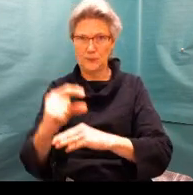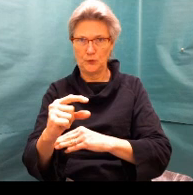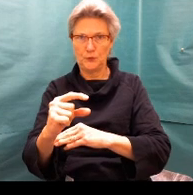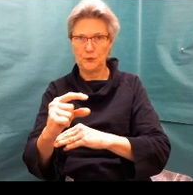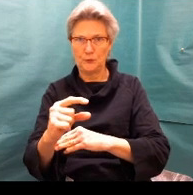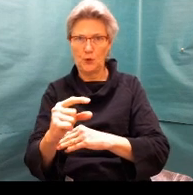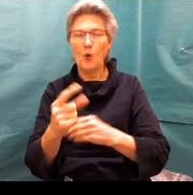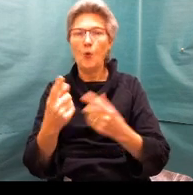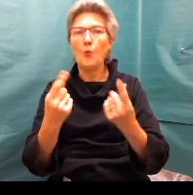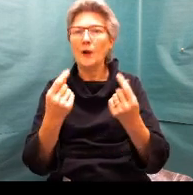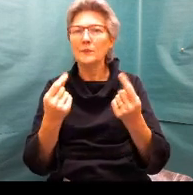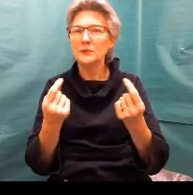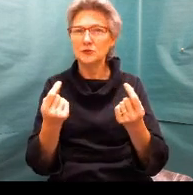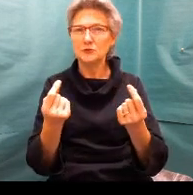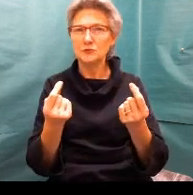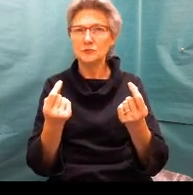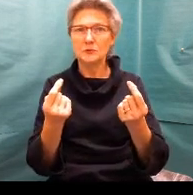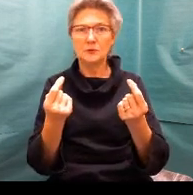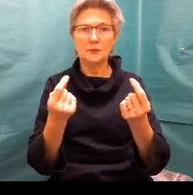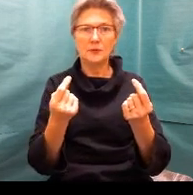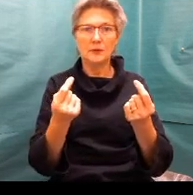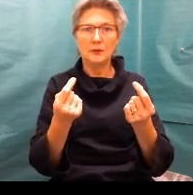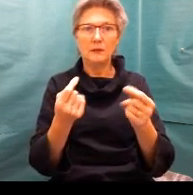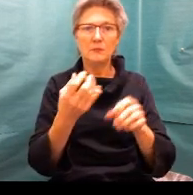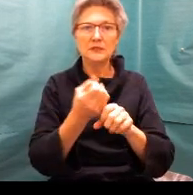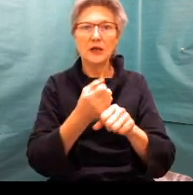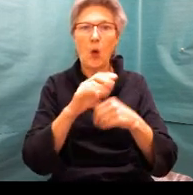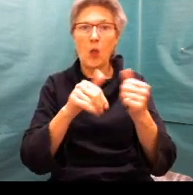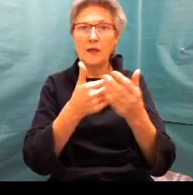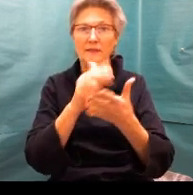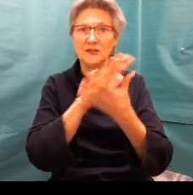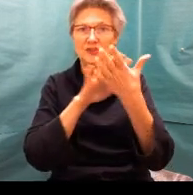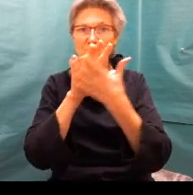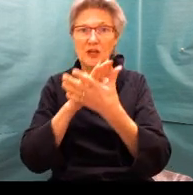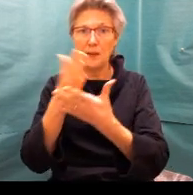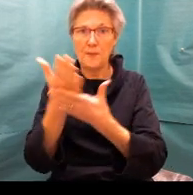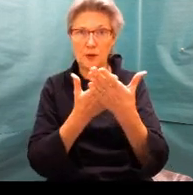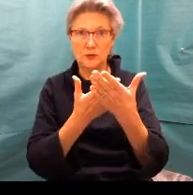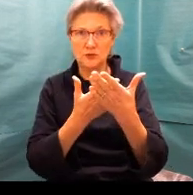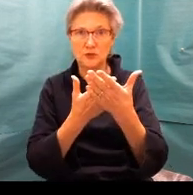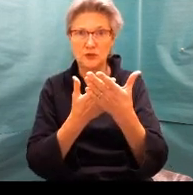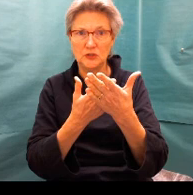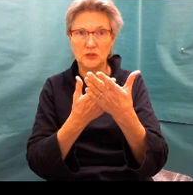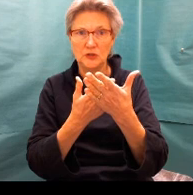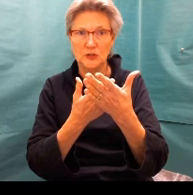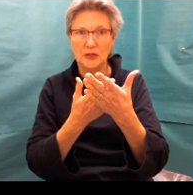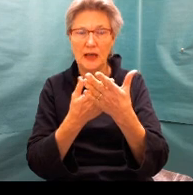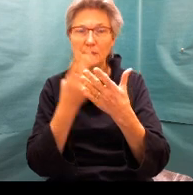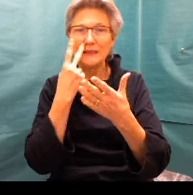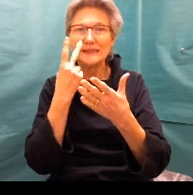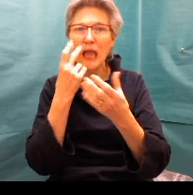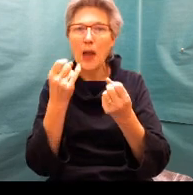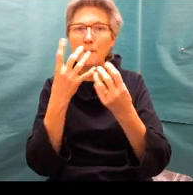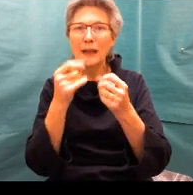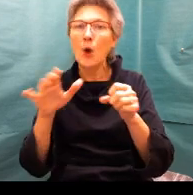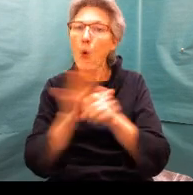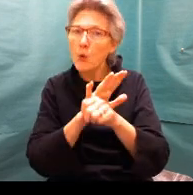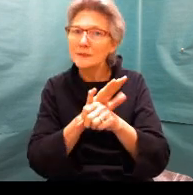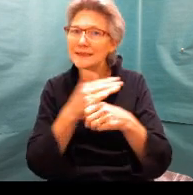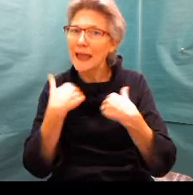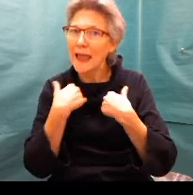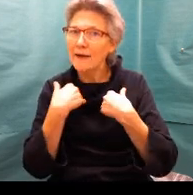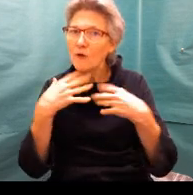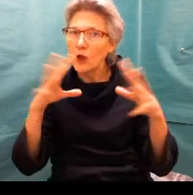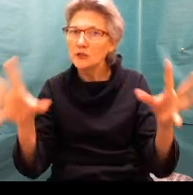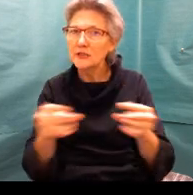to do here is I'm going to take all of these shaded in parts and I'm going to see how many wholes do I have